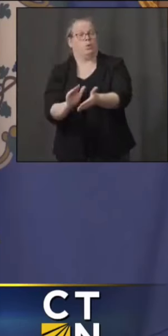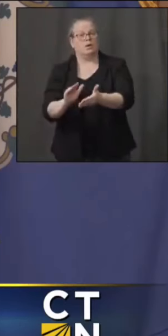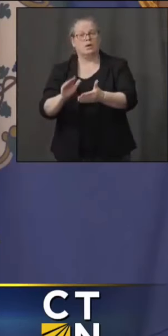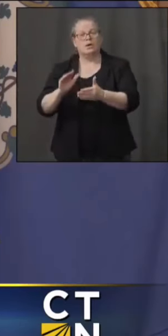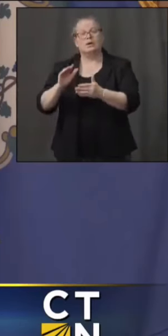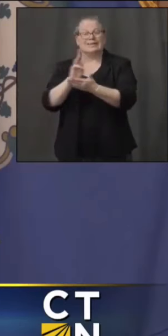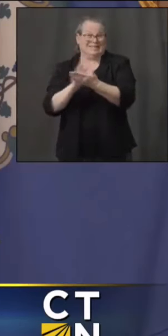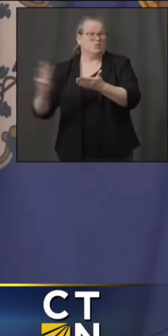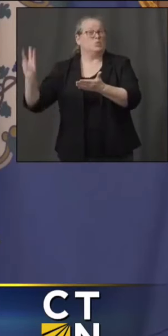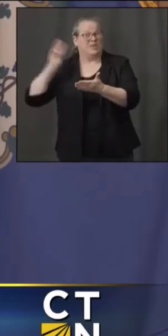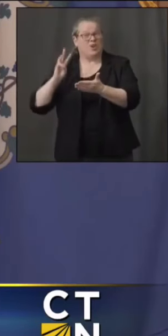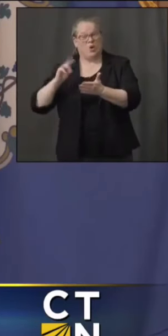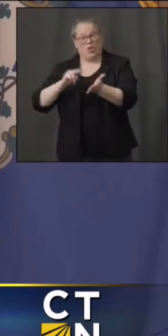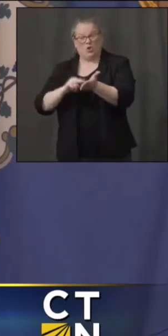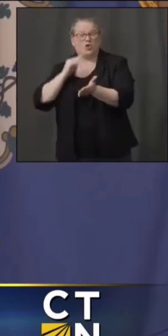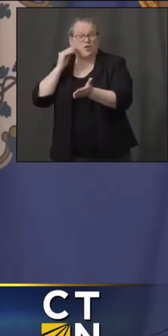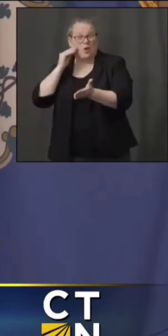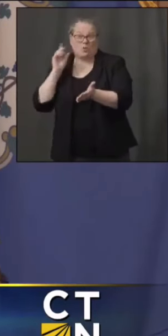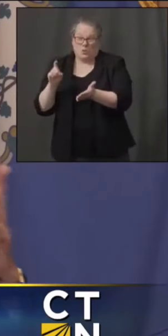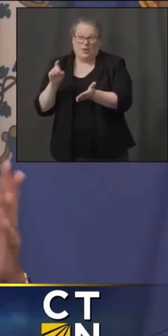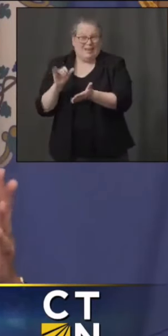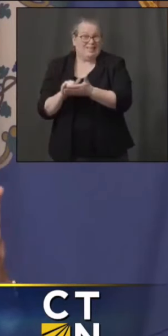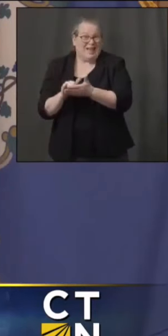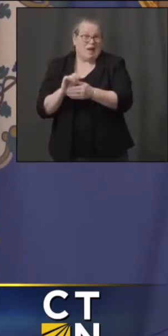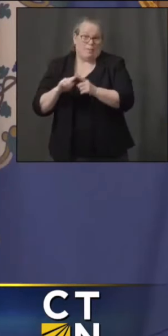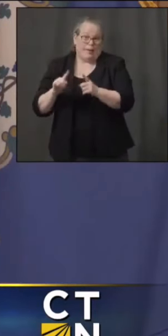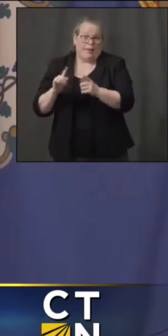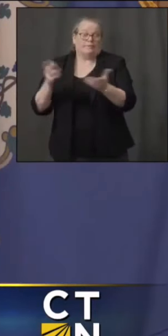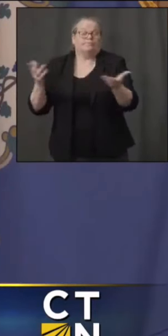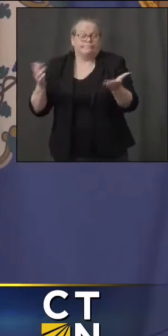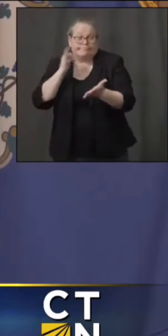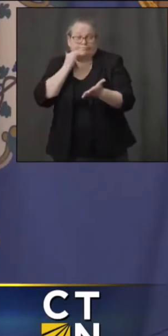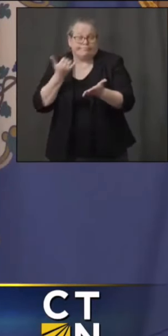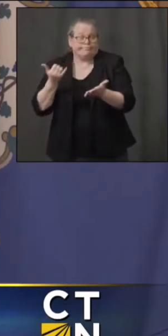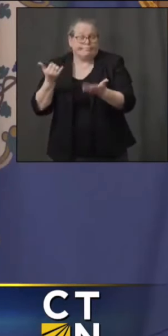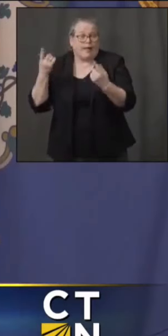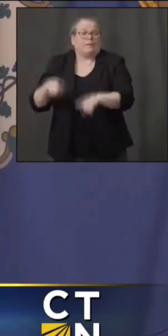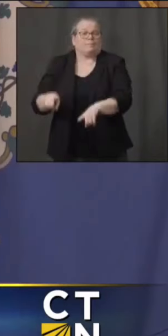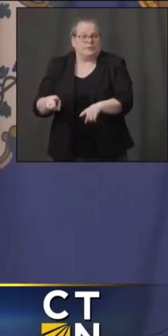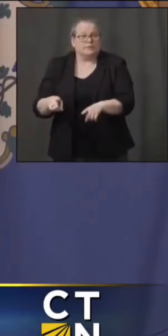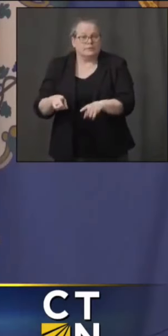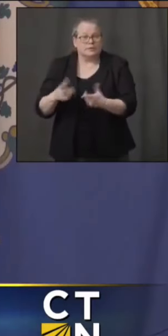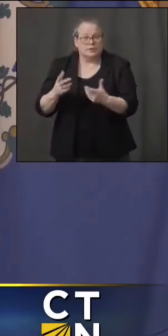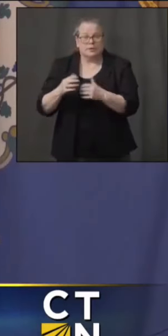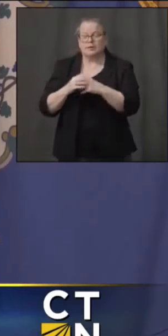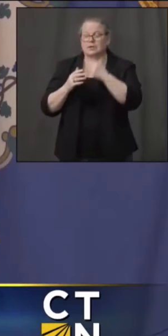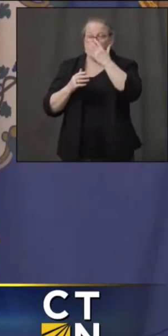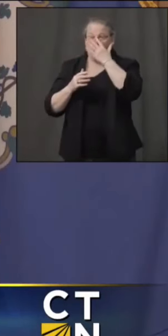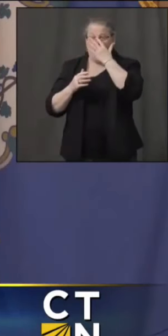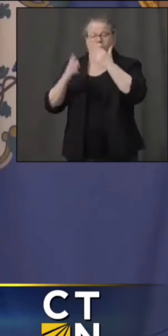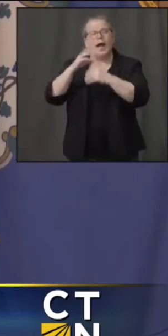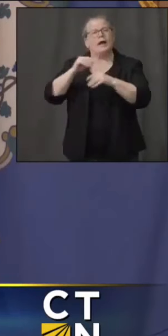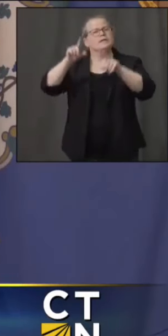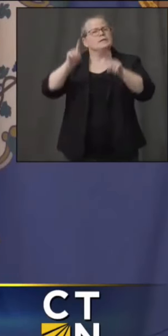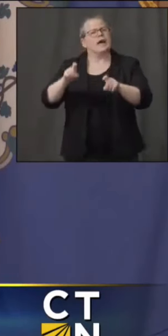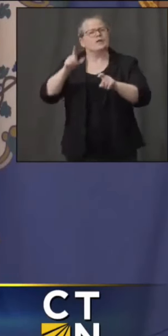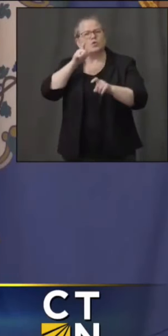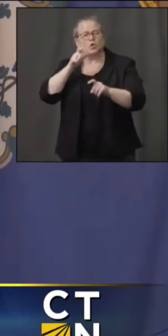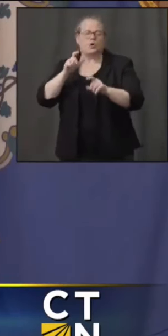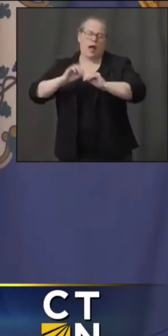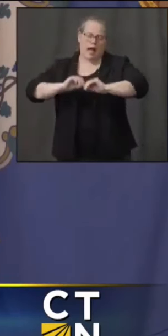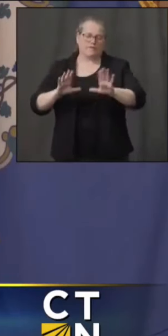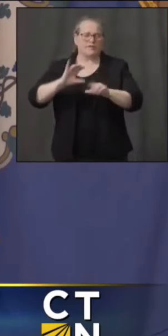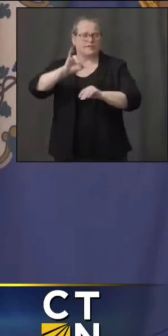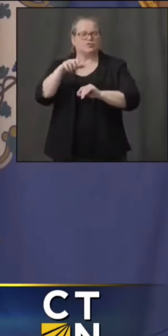faster turnaround. And in terms of opening up the lens on who we test, as Josh said, obviously we're focused on frontline